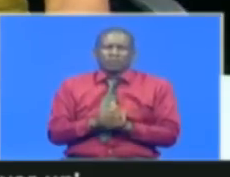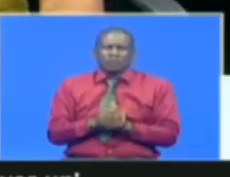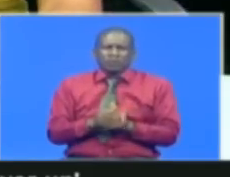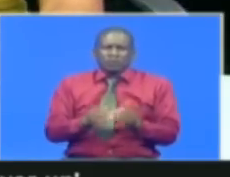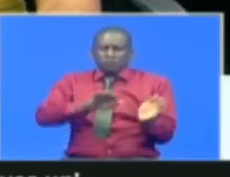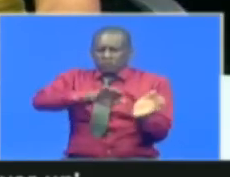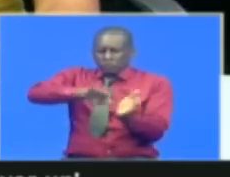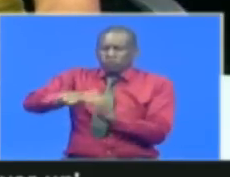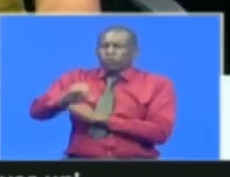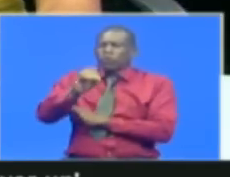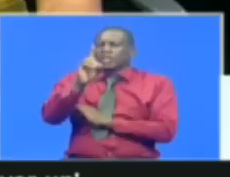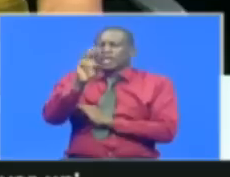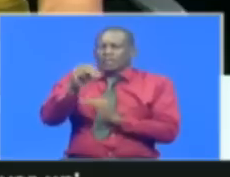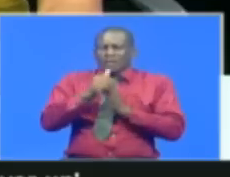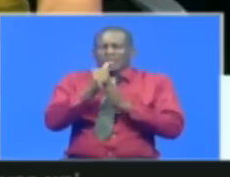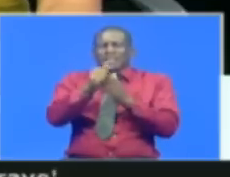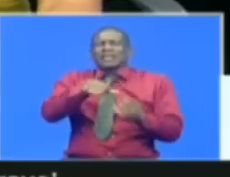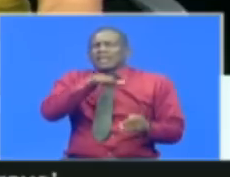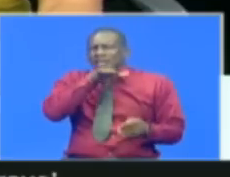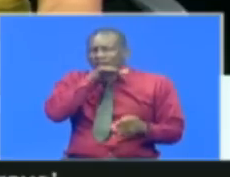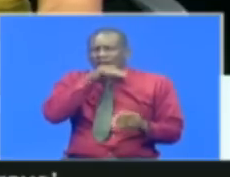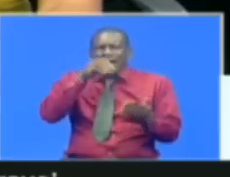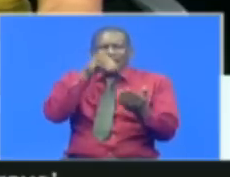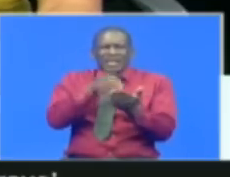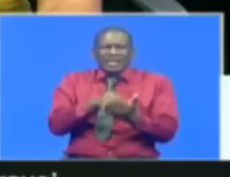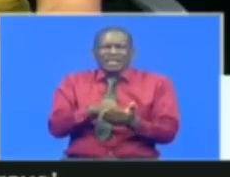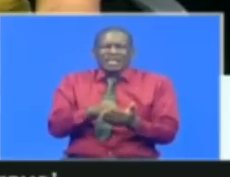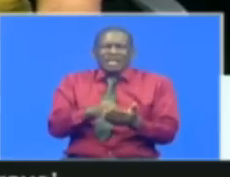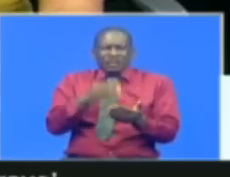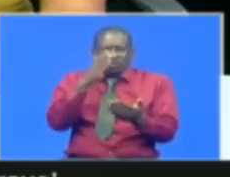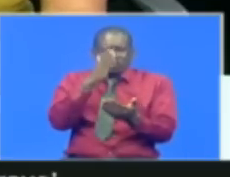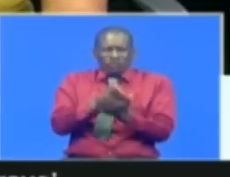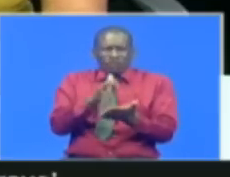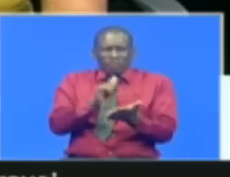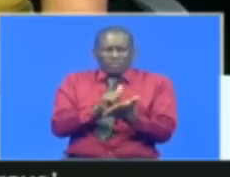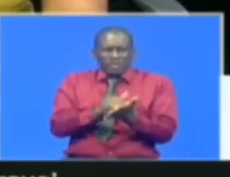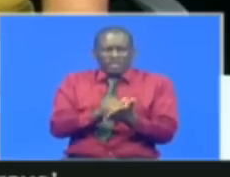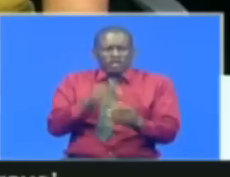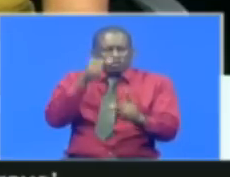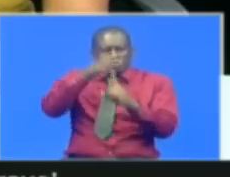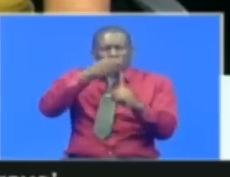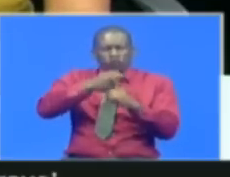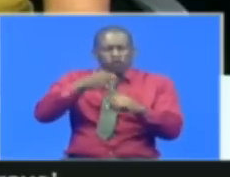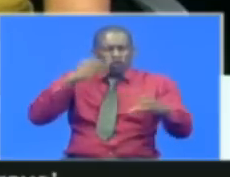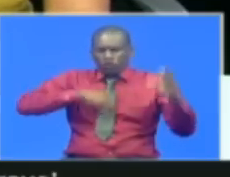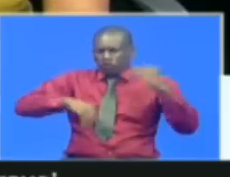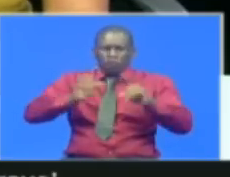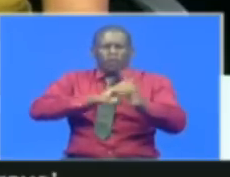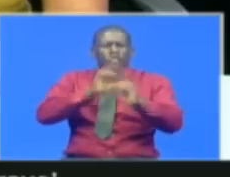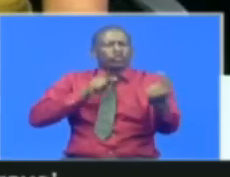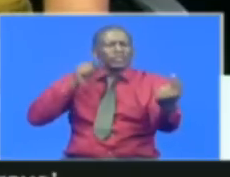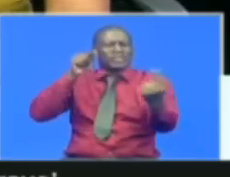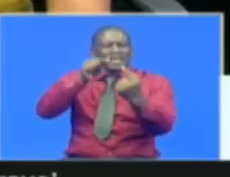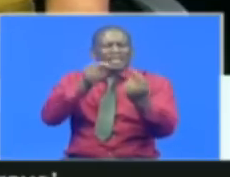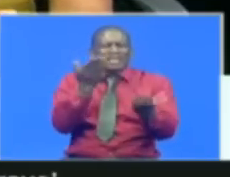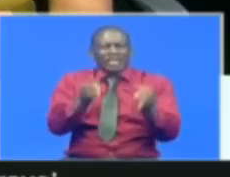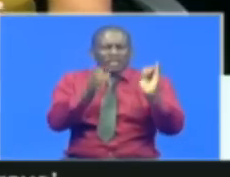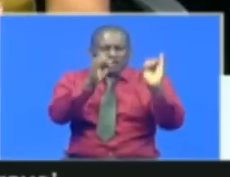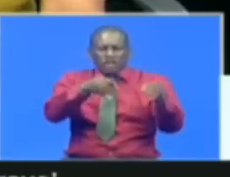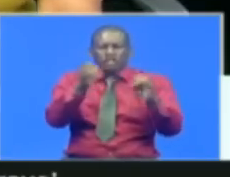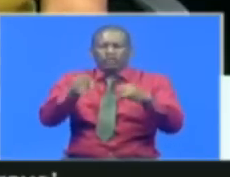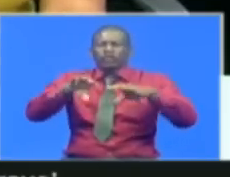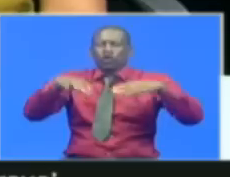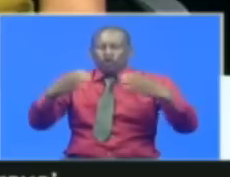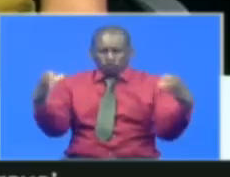Elsewhere, ODM leader Raila Odinga has once again reiterated that the war on corruption is not targeting any individual or